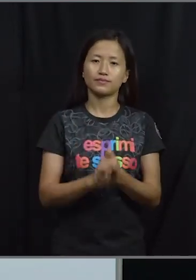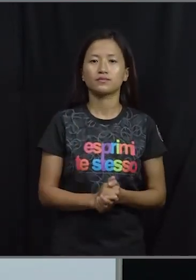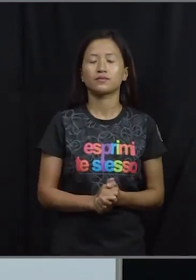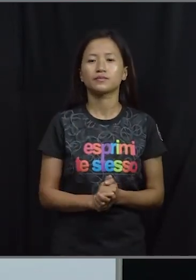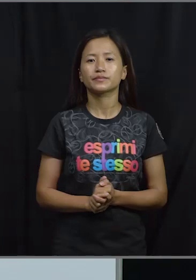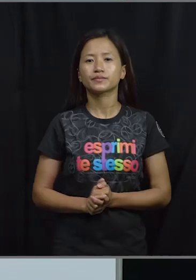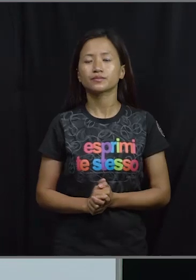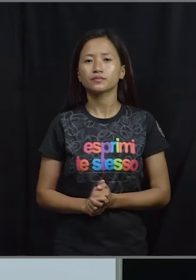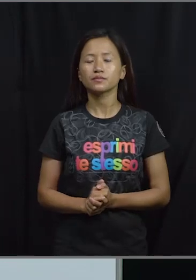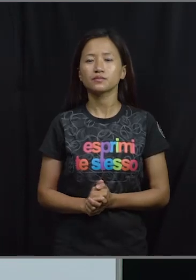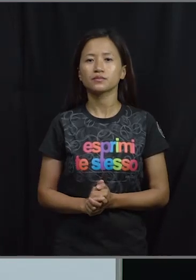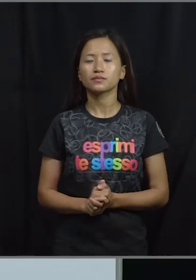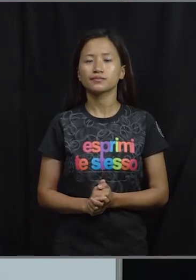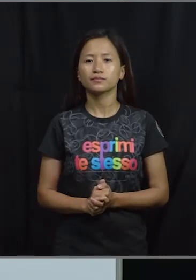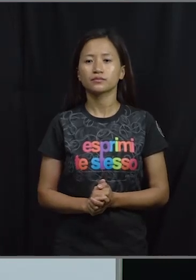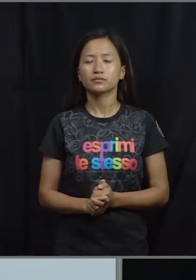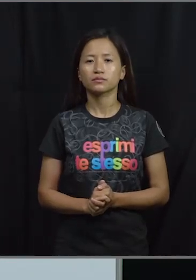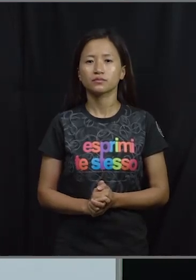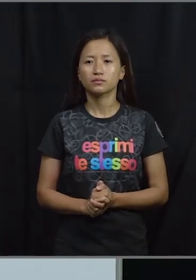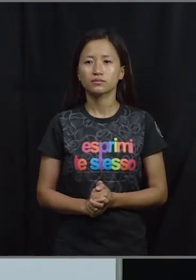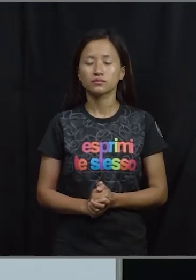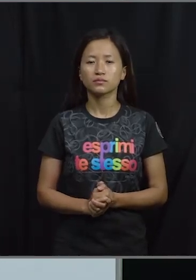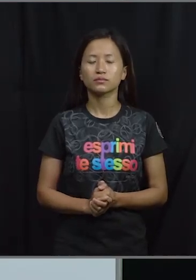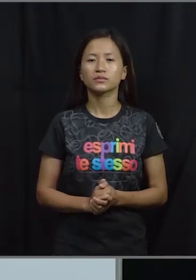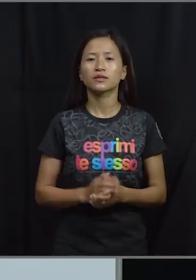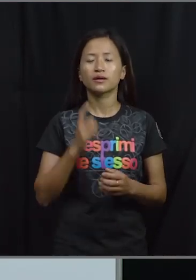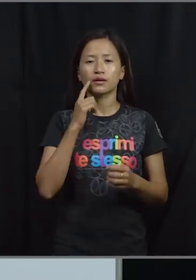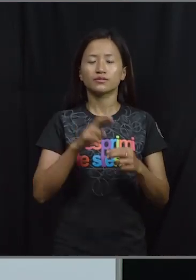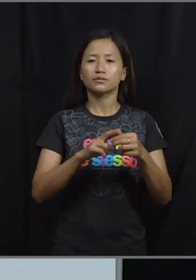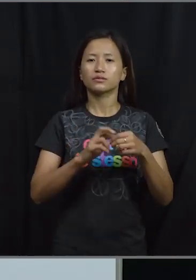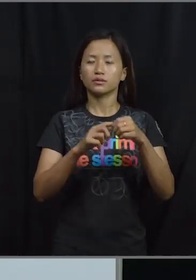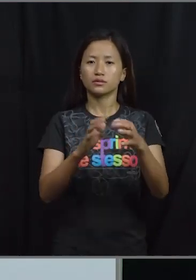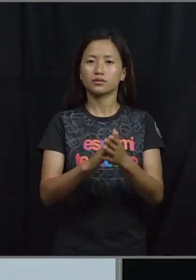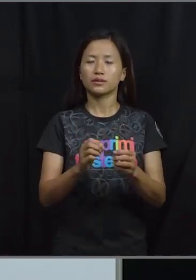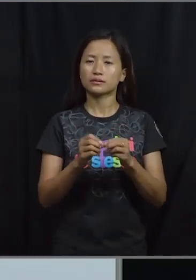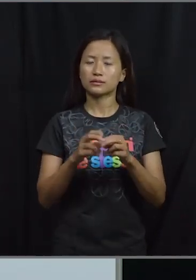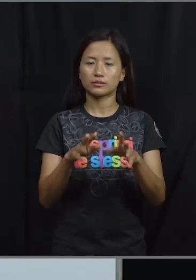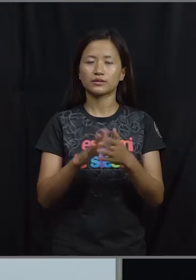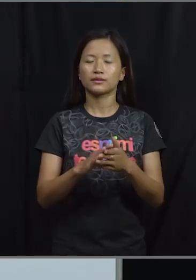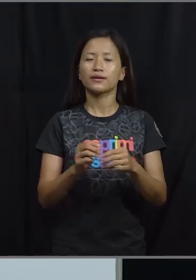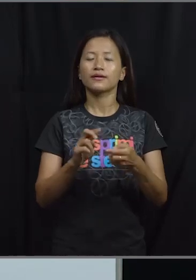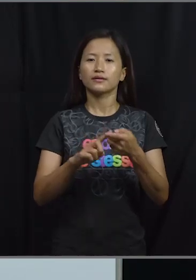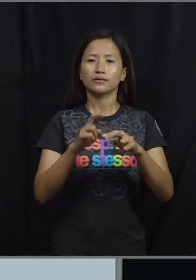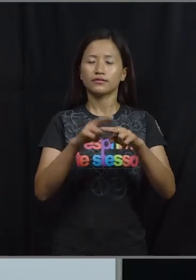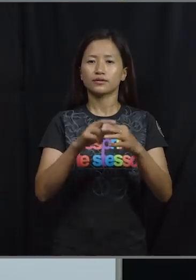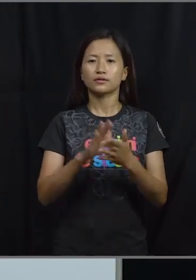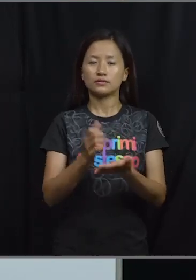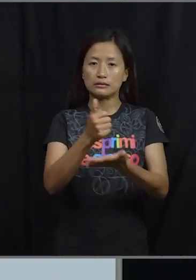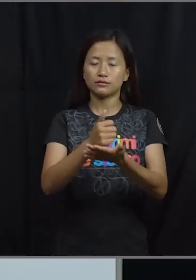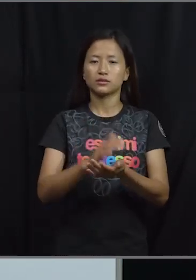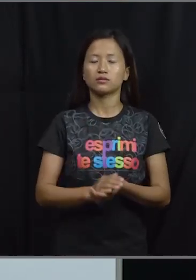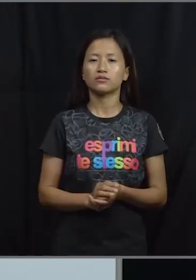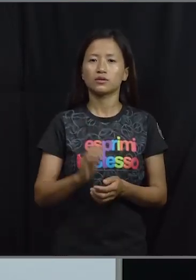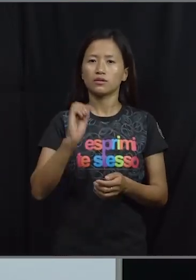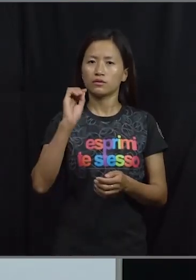Understood? Getting the point or not? It depends on the question. If the question is explain the factors affecting demand, then you have to explain